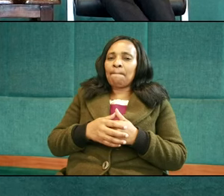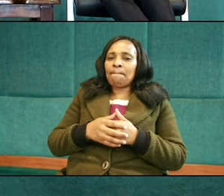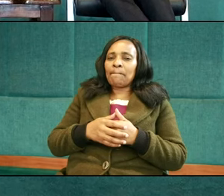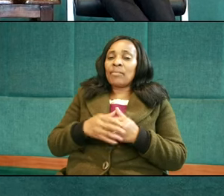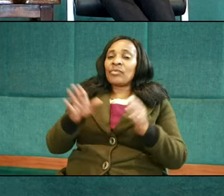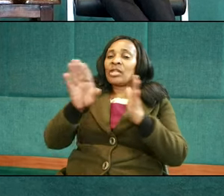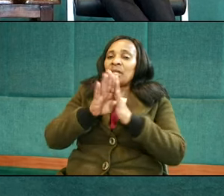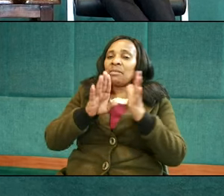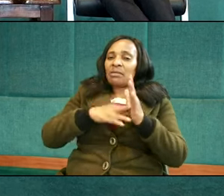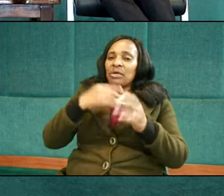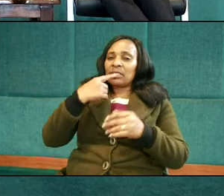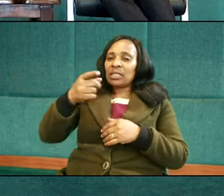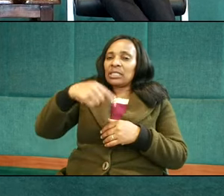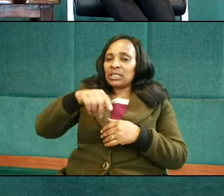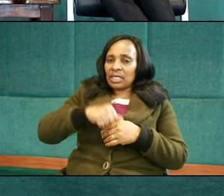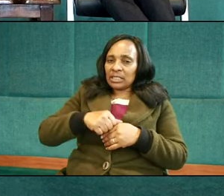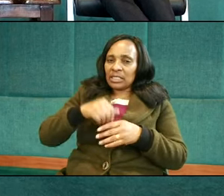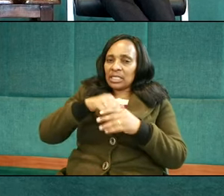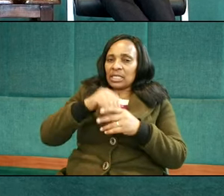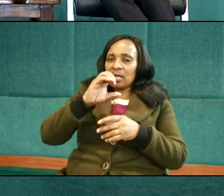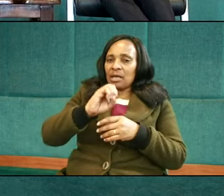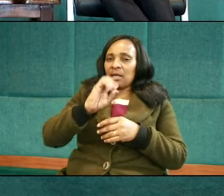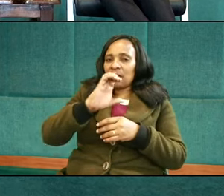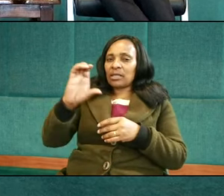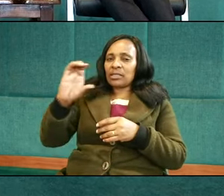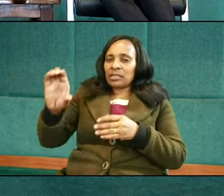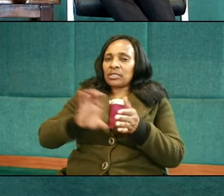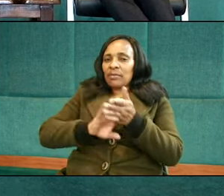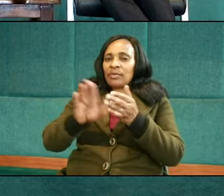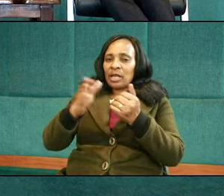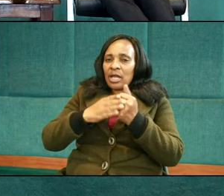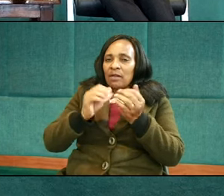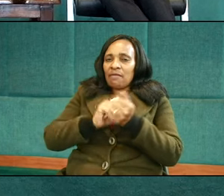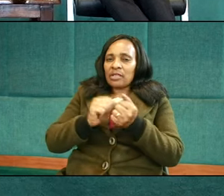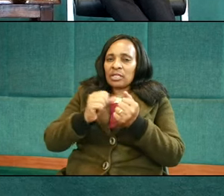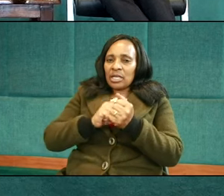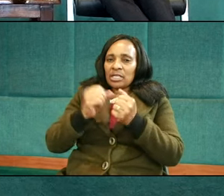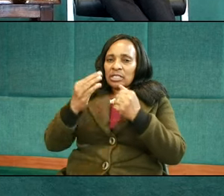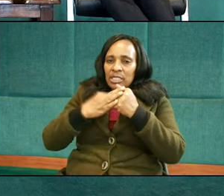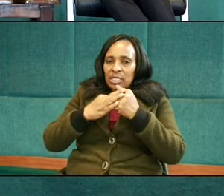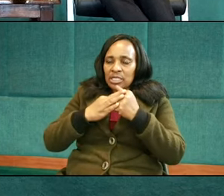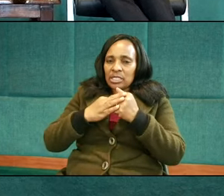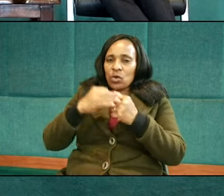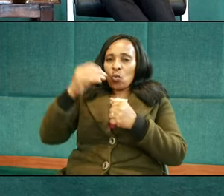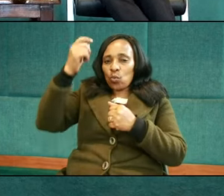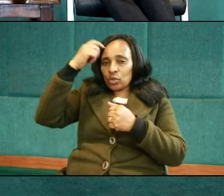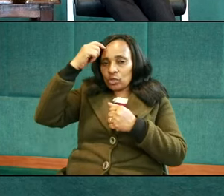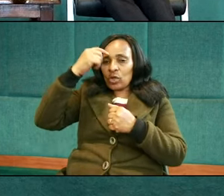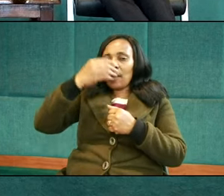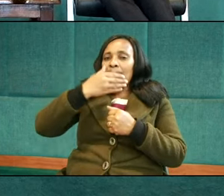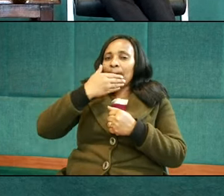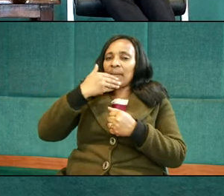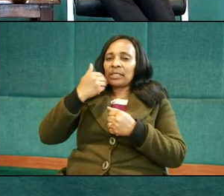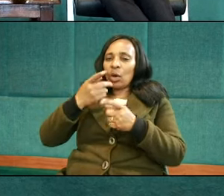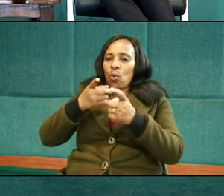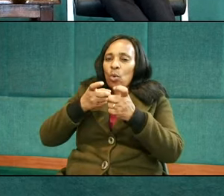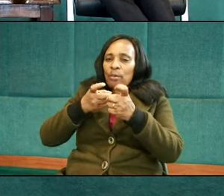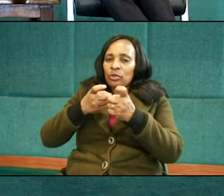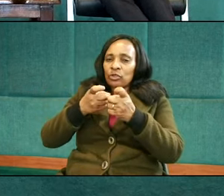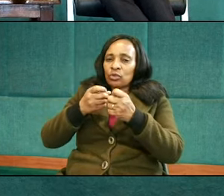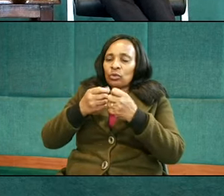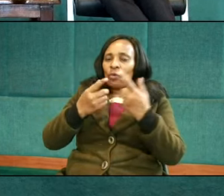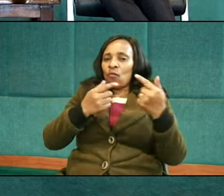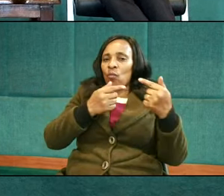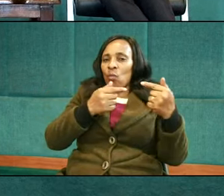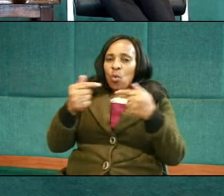The Bible tells us in Ecclesiastes 9, verse 18, that wisdom is better than weapons of war,